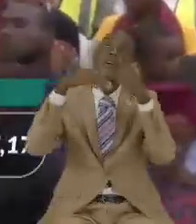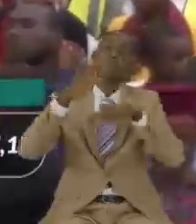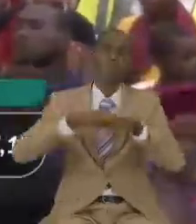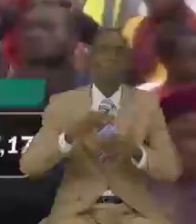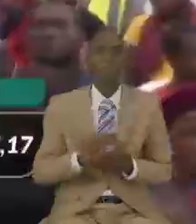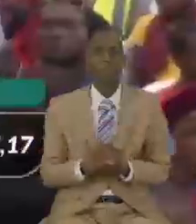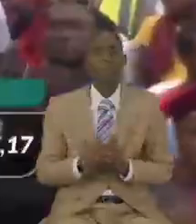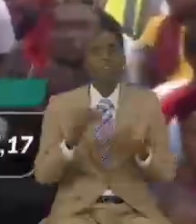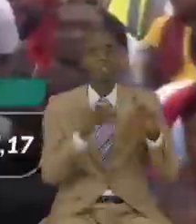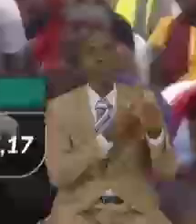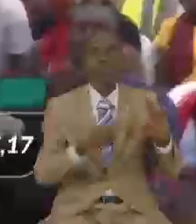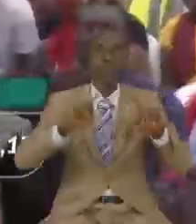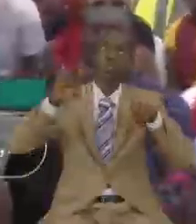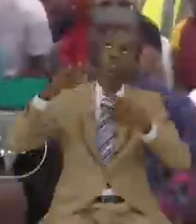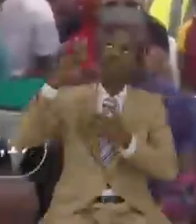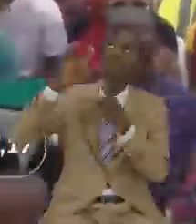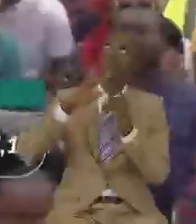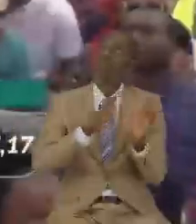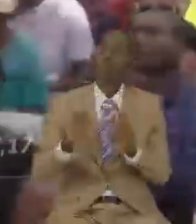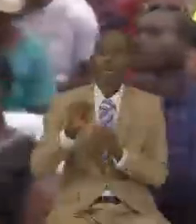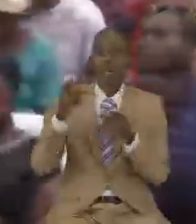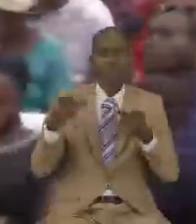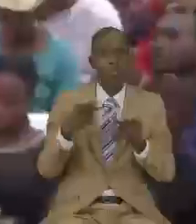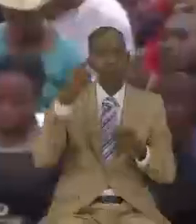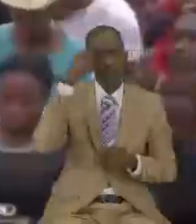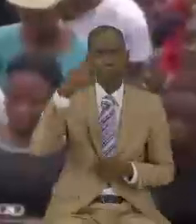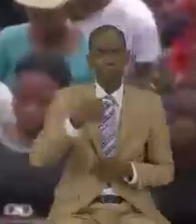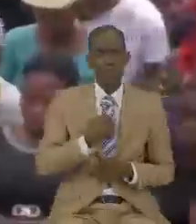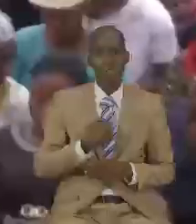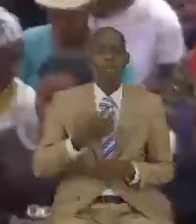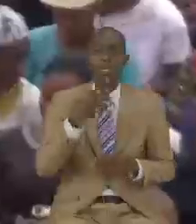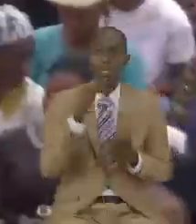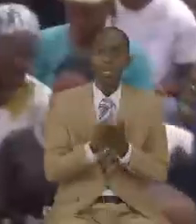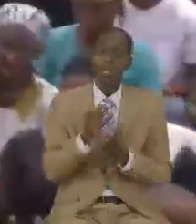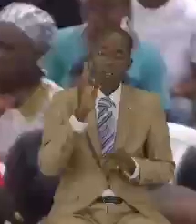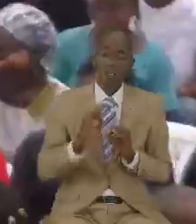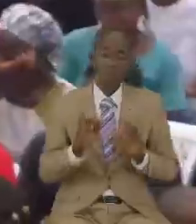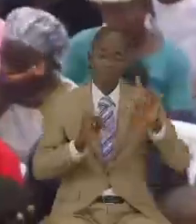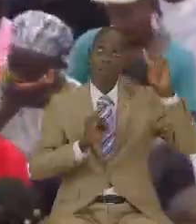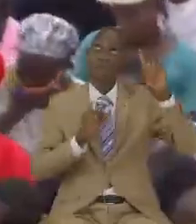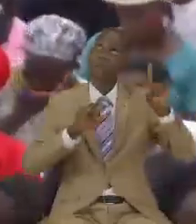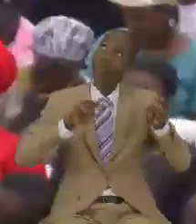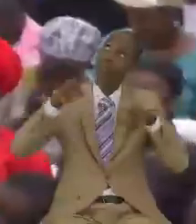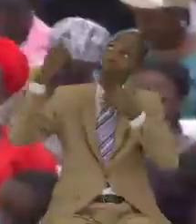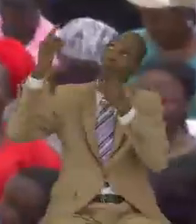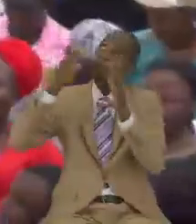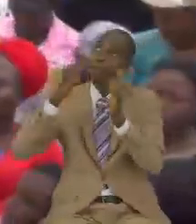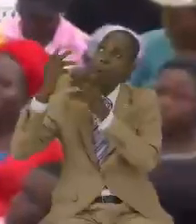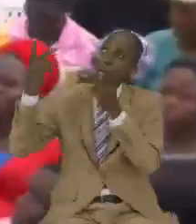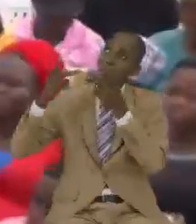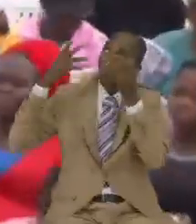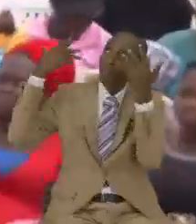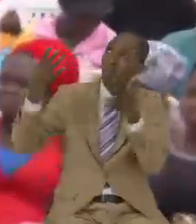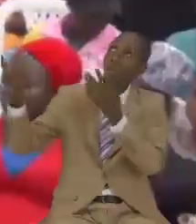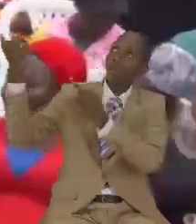The Lord has gone to prepare a place for you. And he said, if I go and prepare a place for you, I will